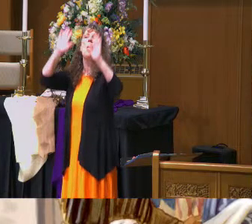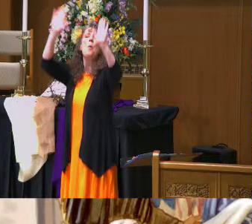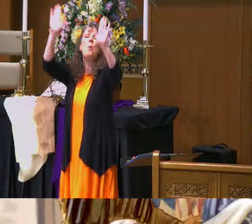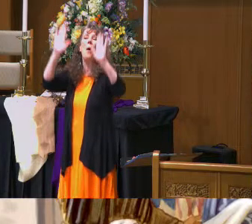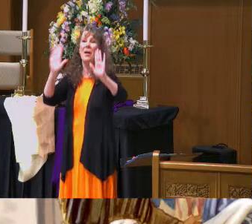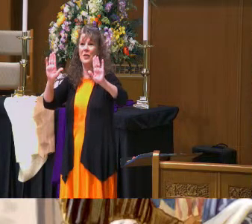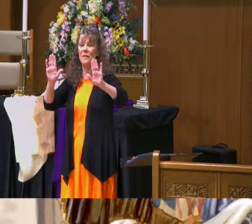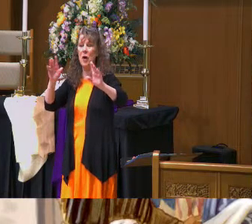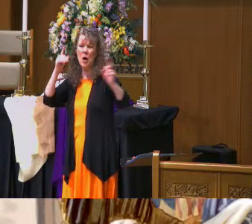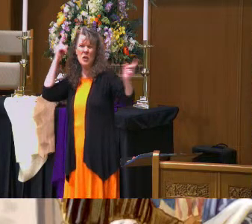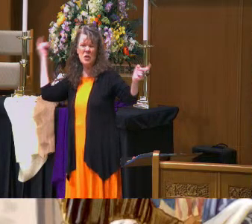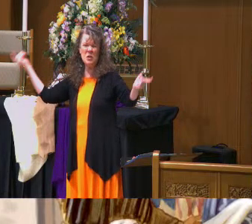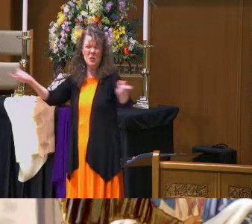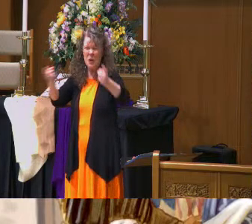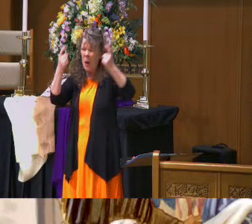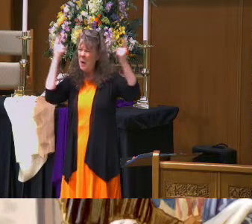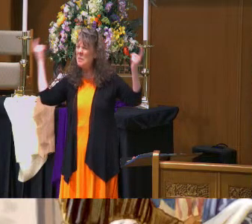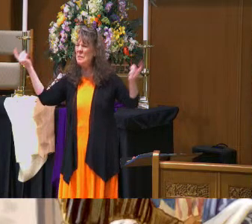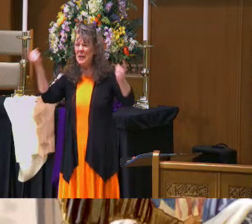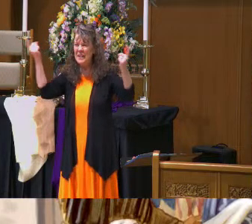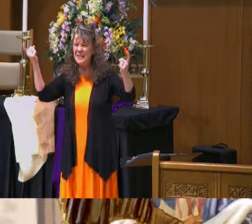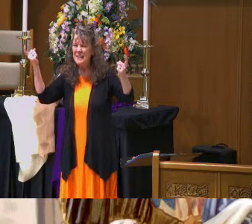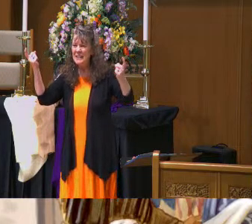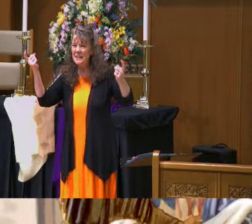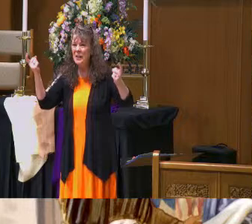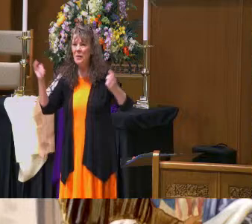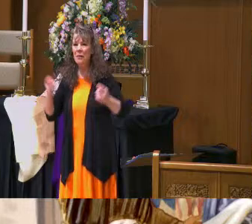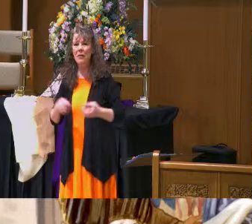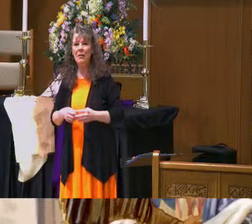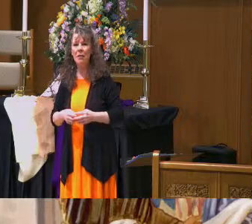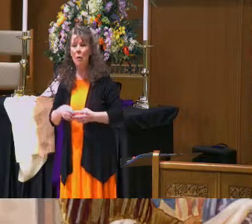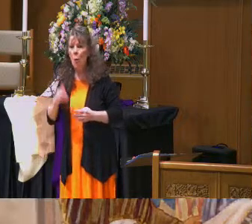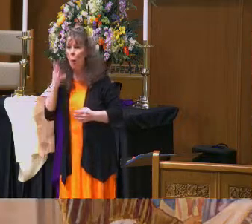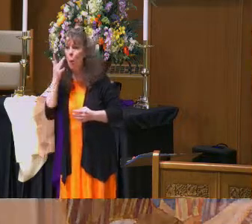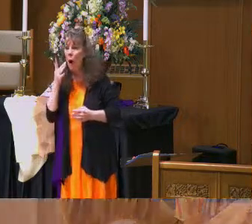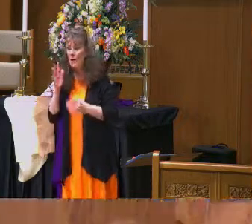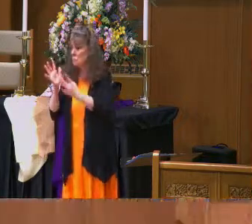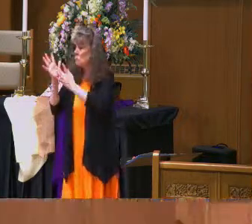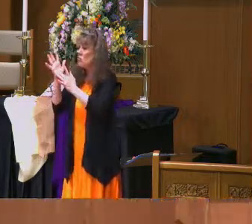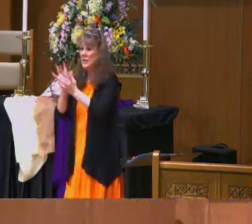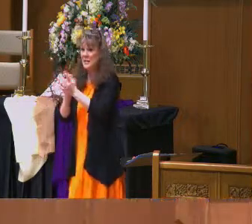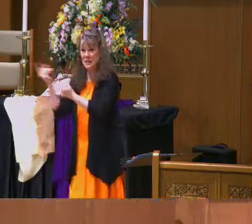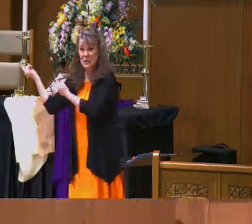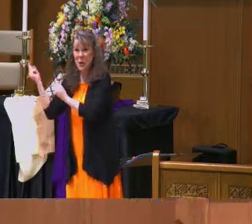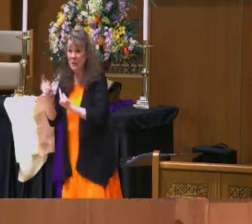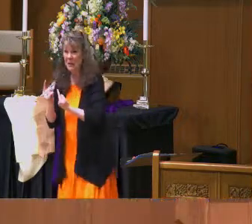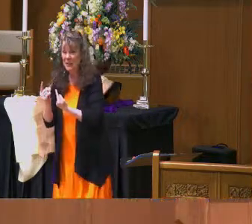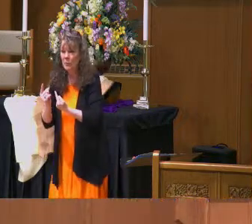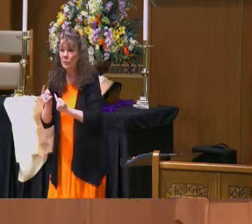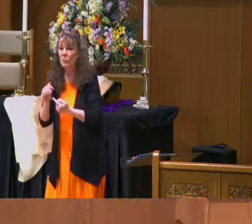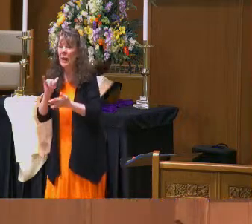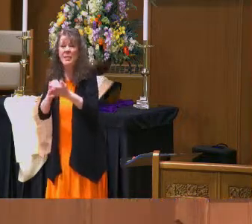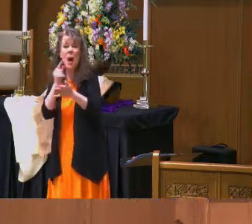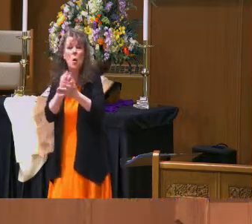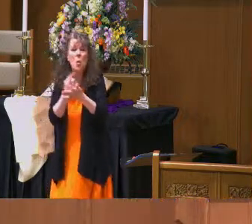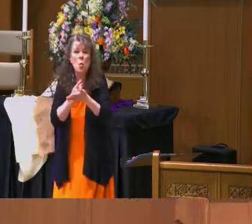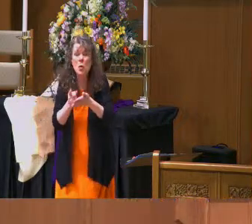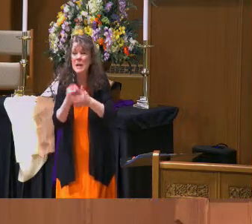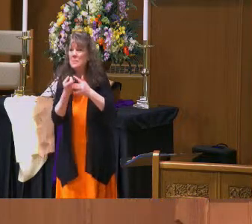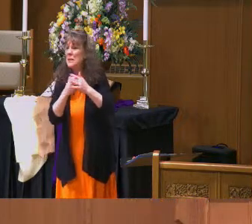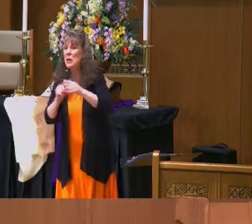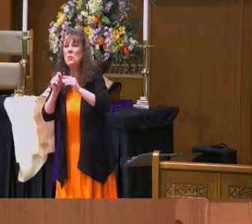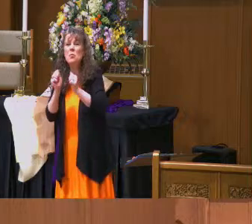wonderful celebration. It was a celebration of Jesus. The week began with this